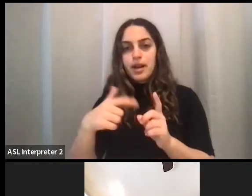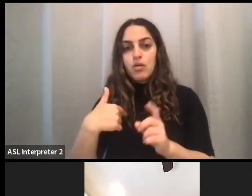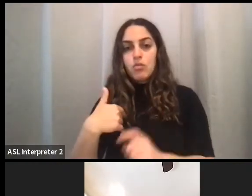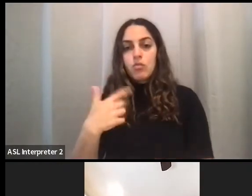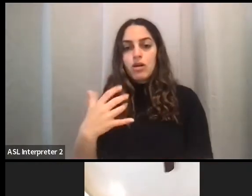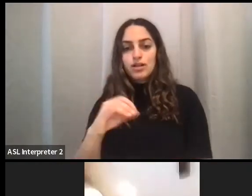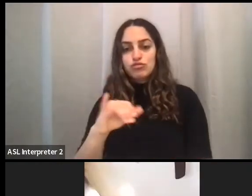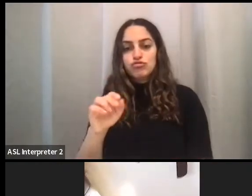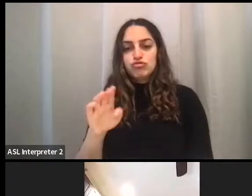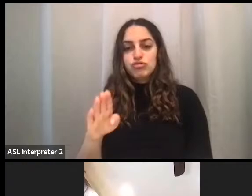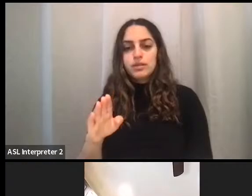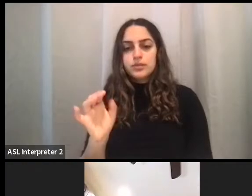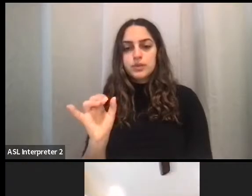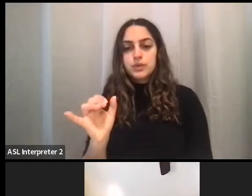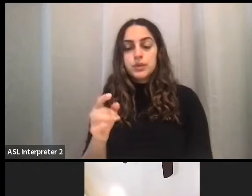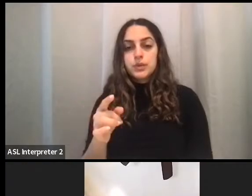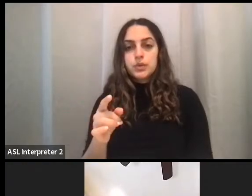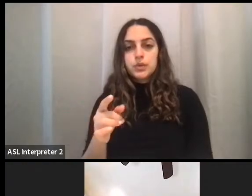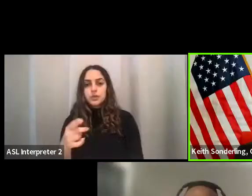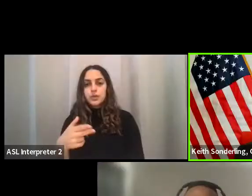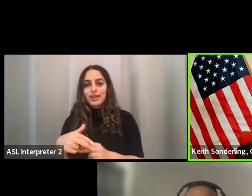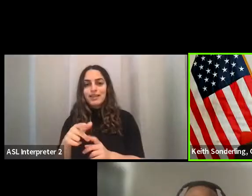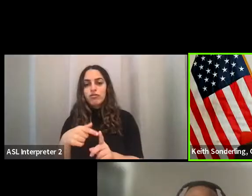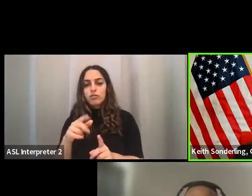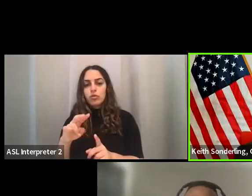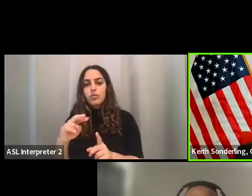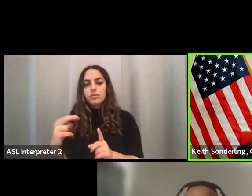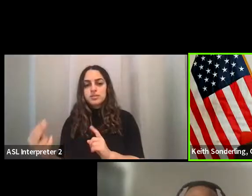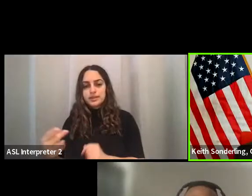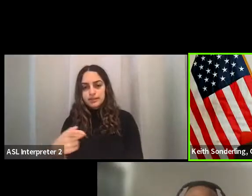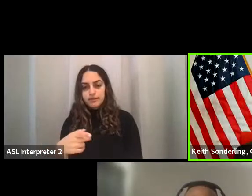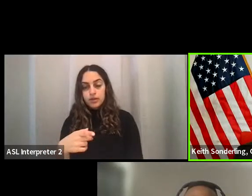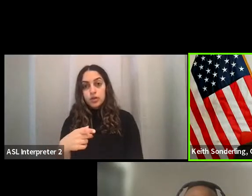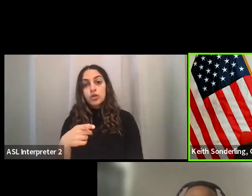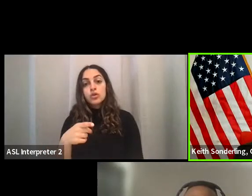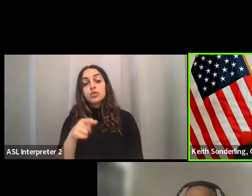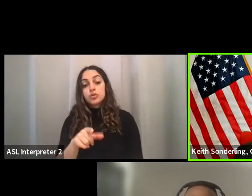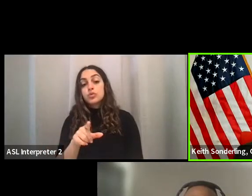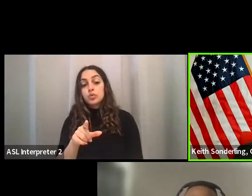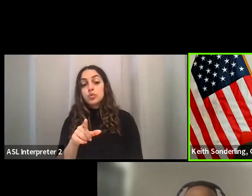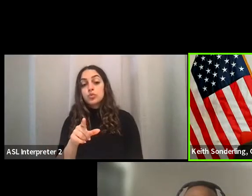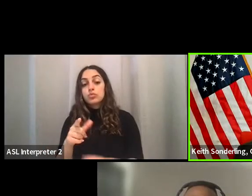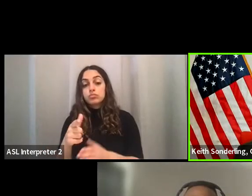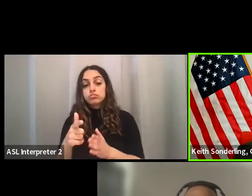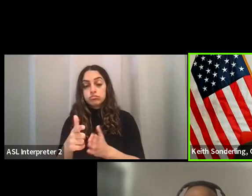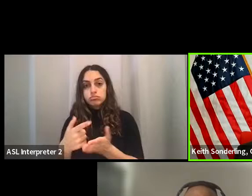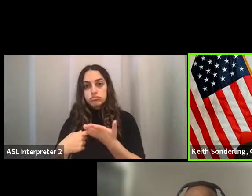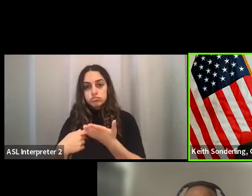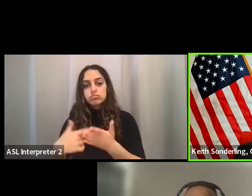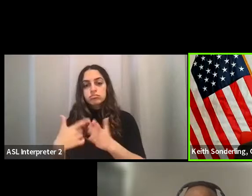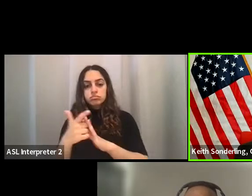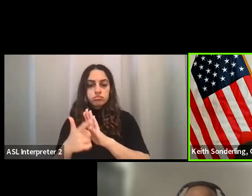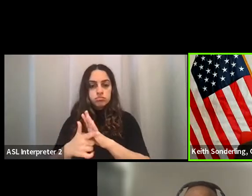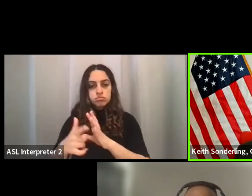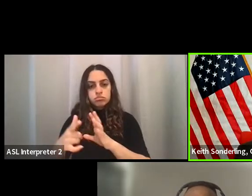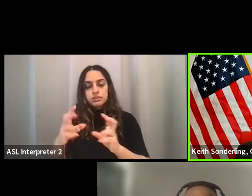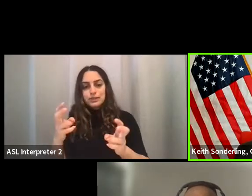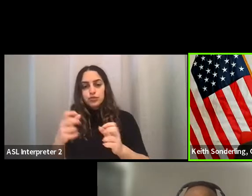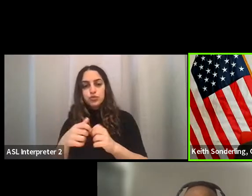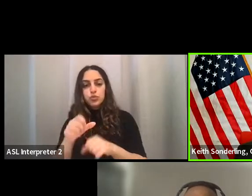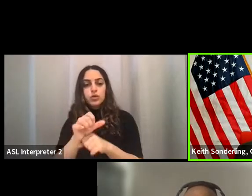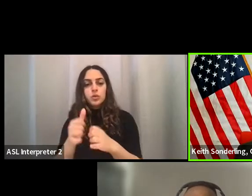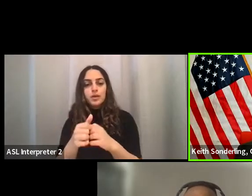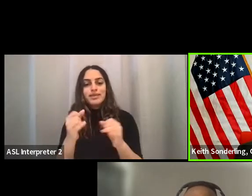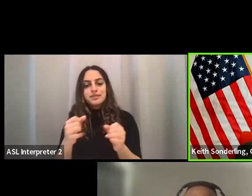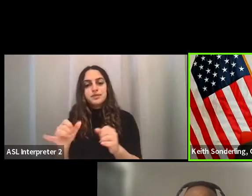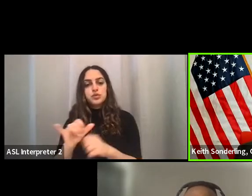in on this you know quickly from your perspective you litigated these issues you worked with um individuals like gary and